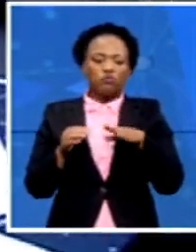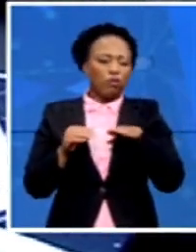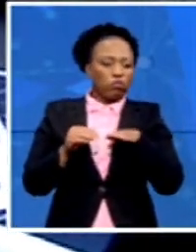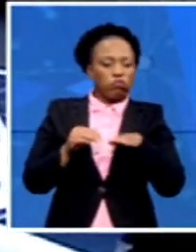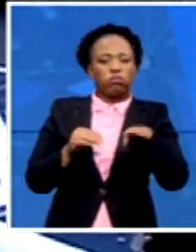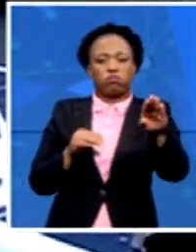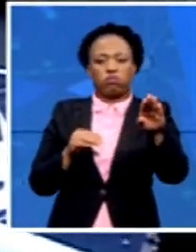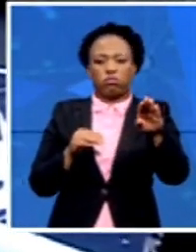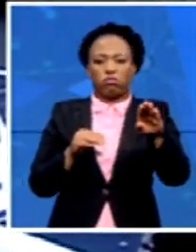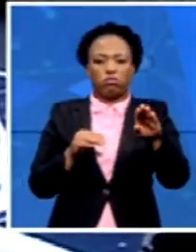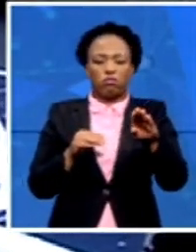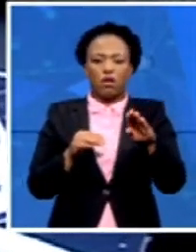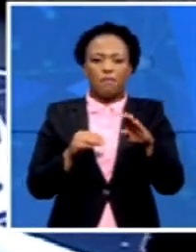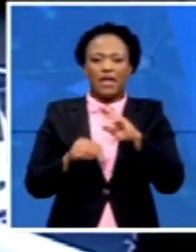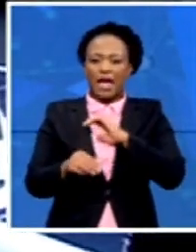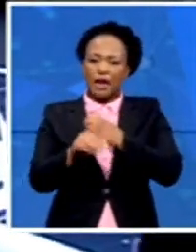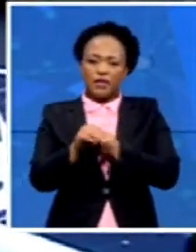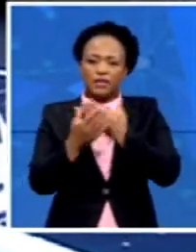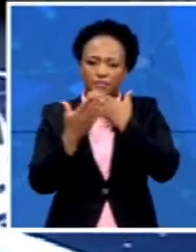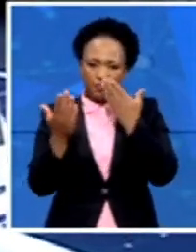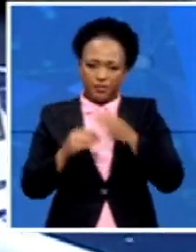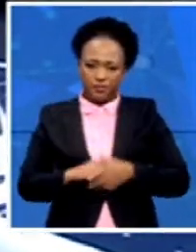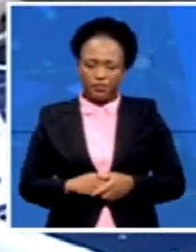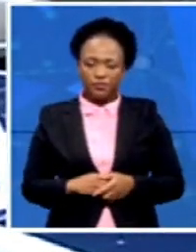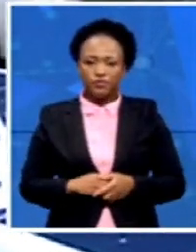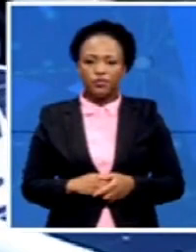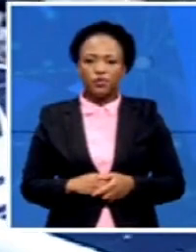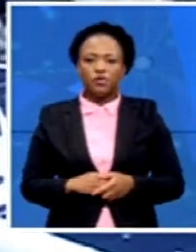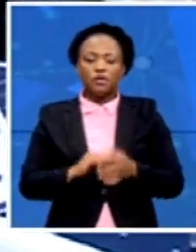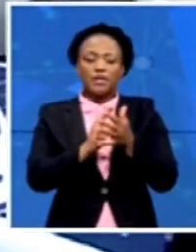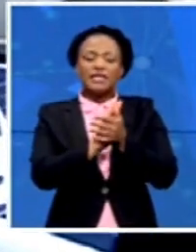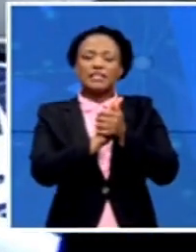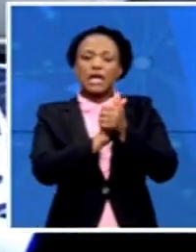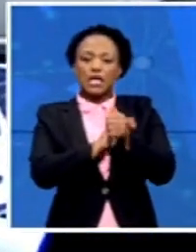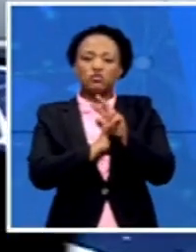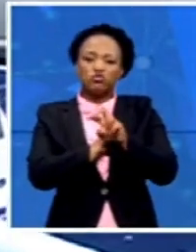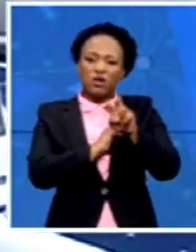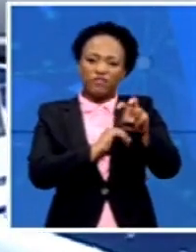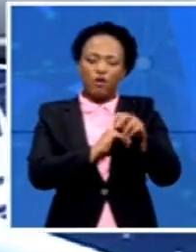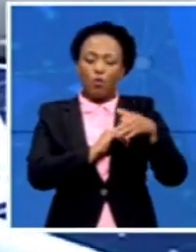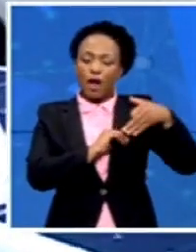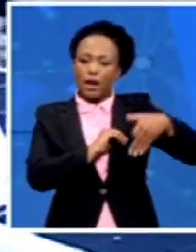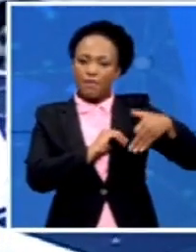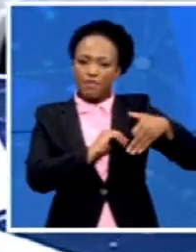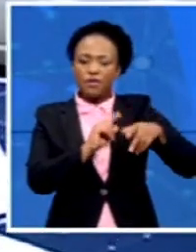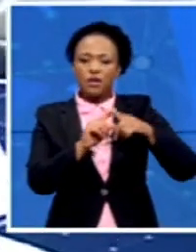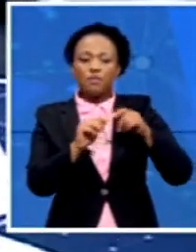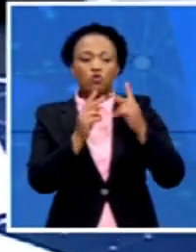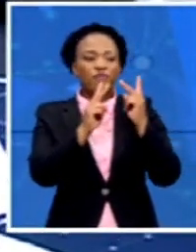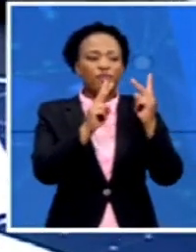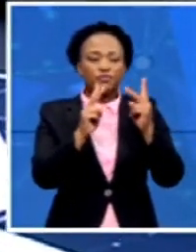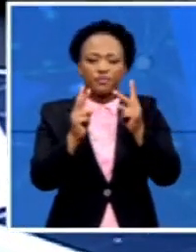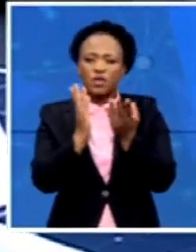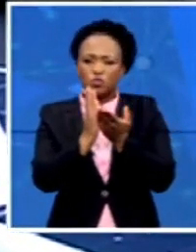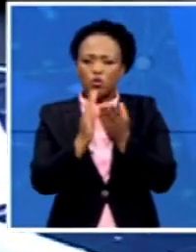And we understand that there will be an element of skills transfer when you get to Namibia. You're going to visit a local school. Elaborate. Definitely. In Windhoek, currently we're going